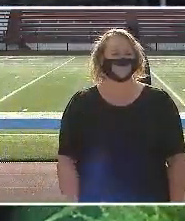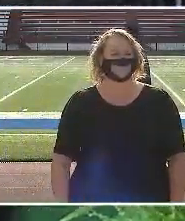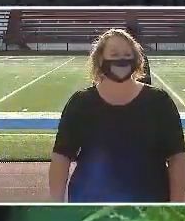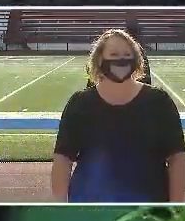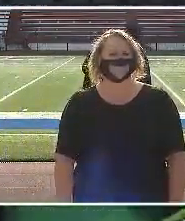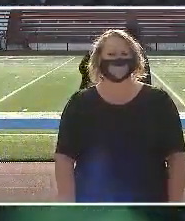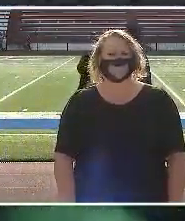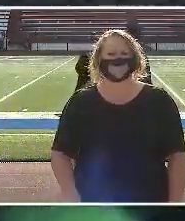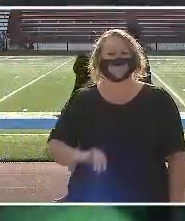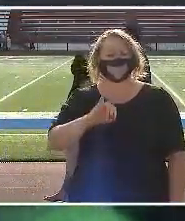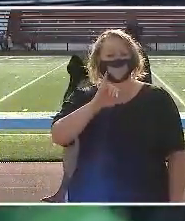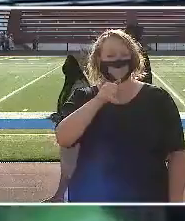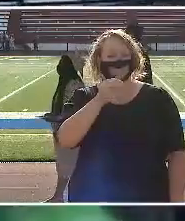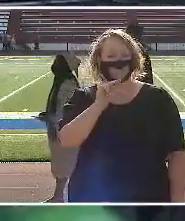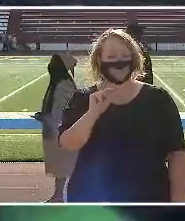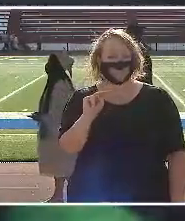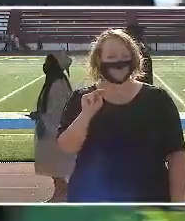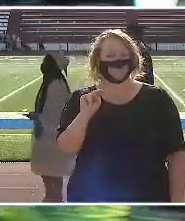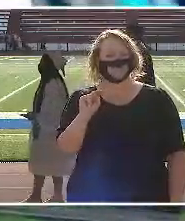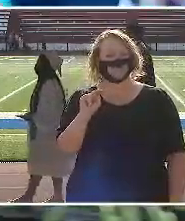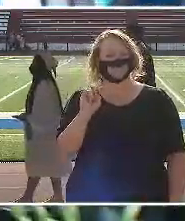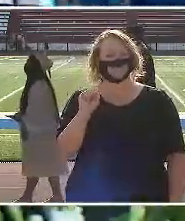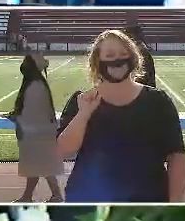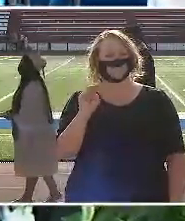James Tenorio.